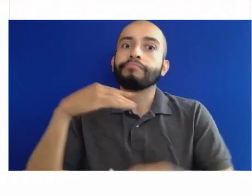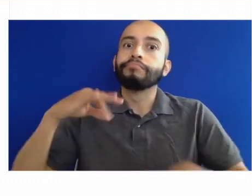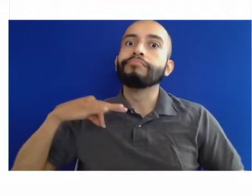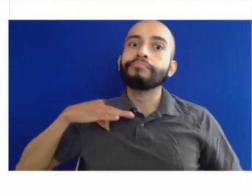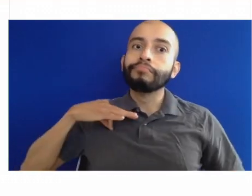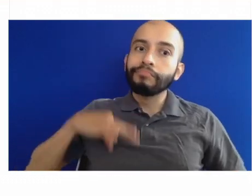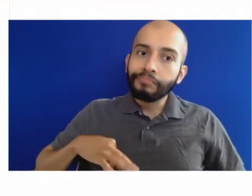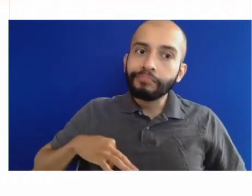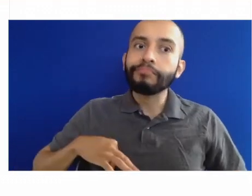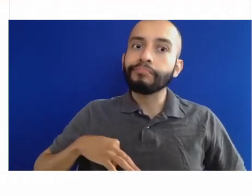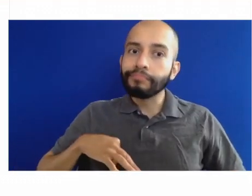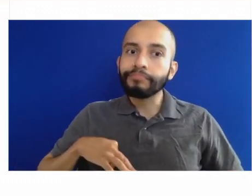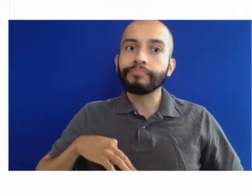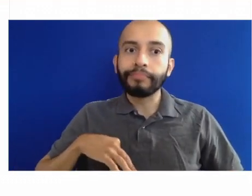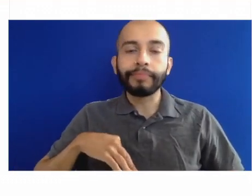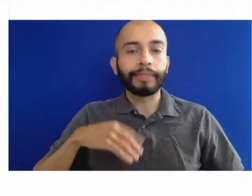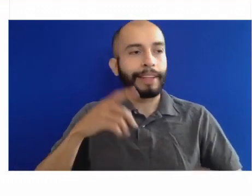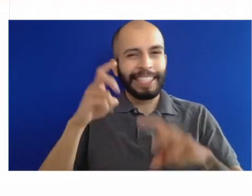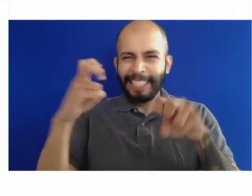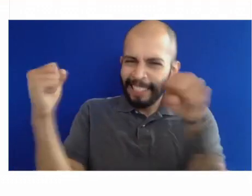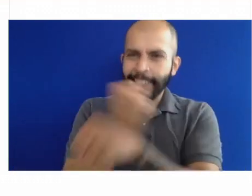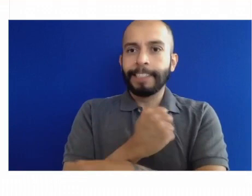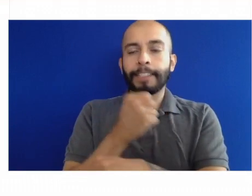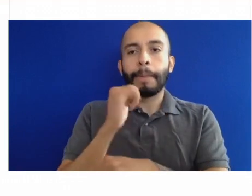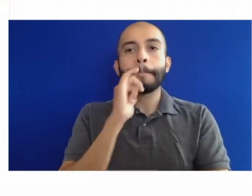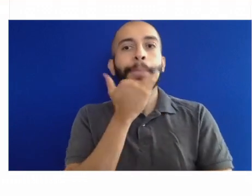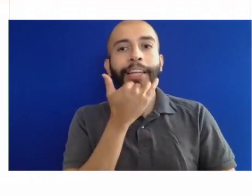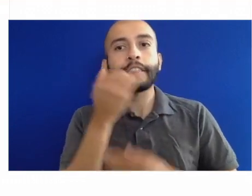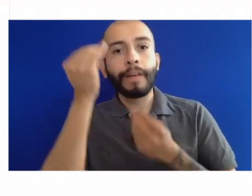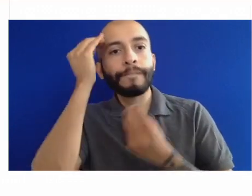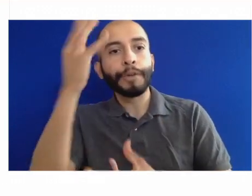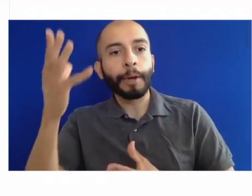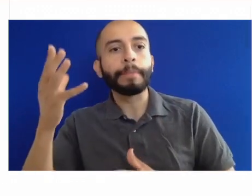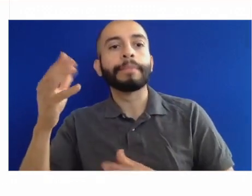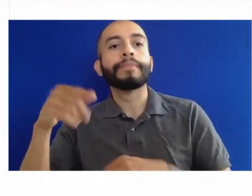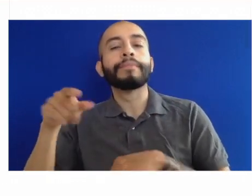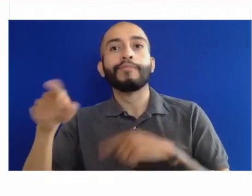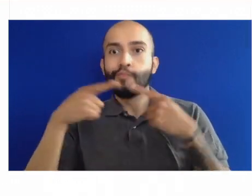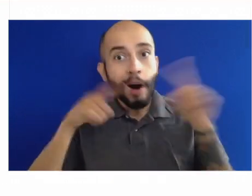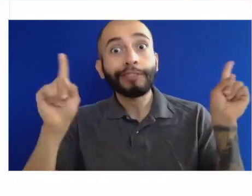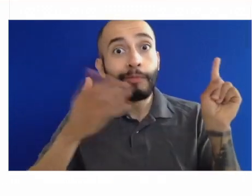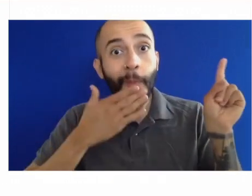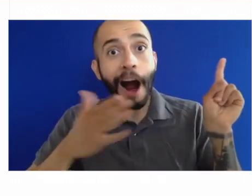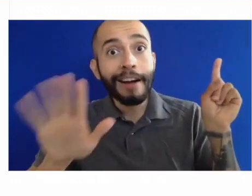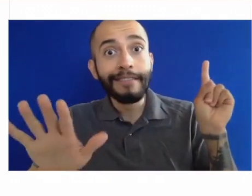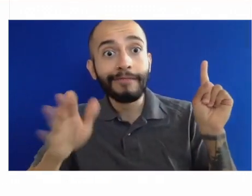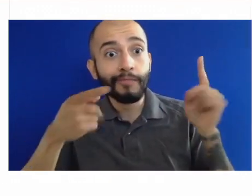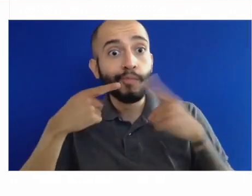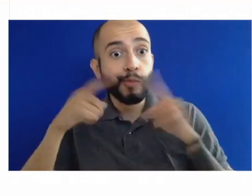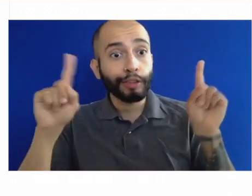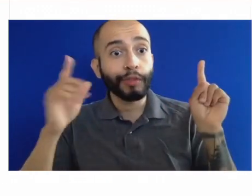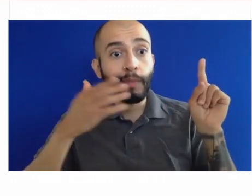And it works really well, experimentally speaking. So that's quite nice. Thank you all very much for your attention.